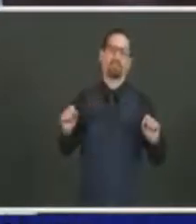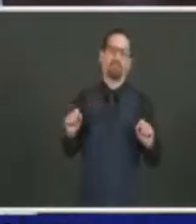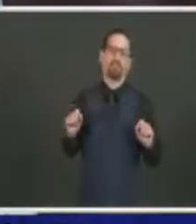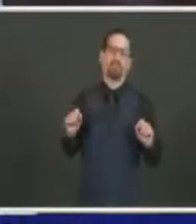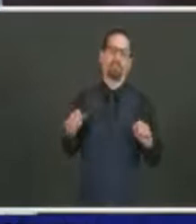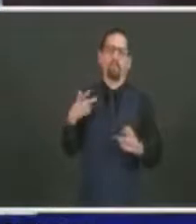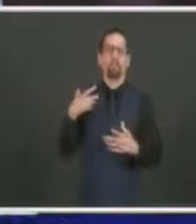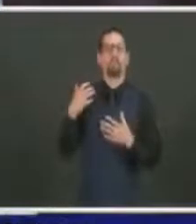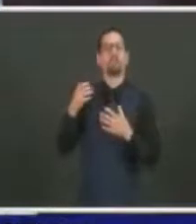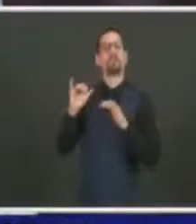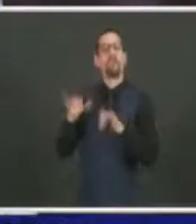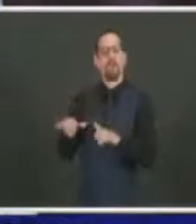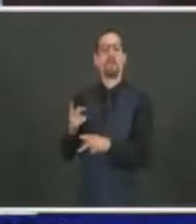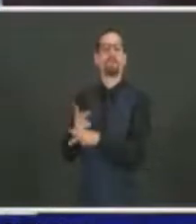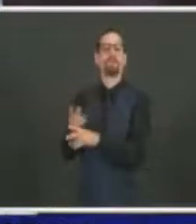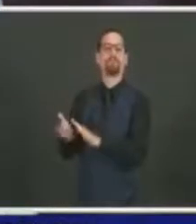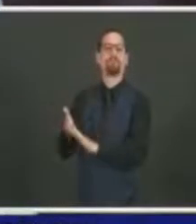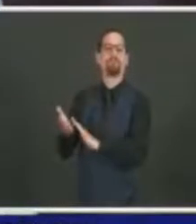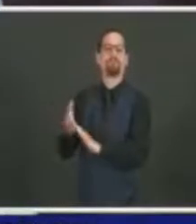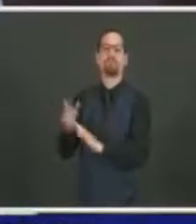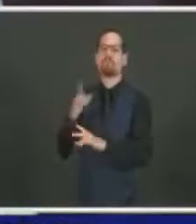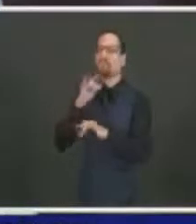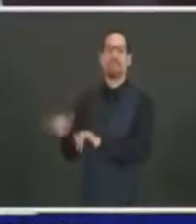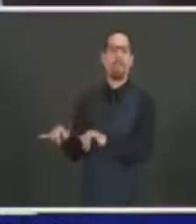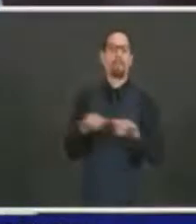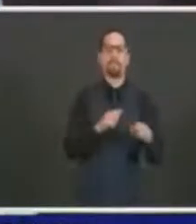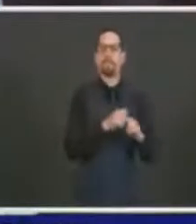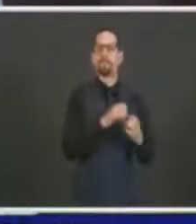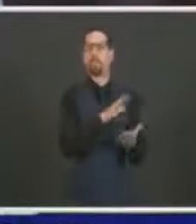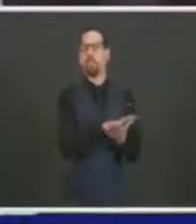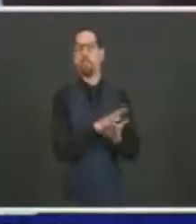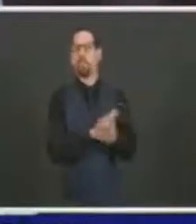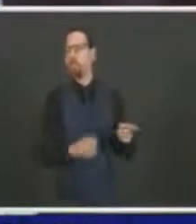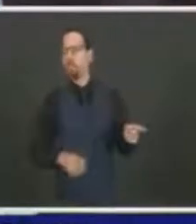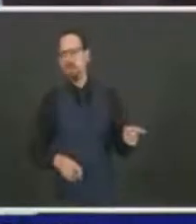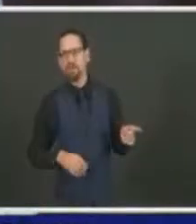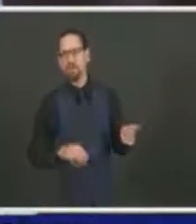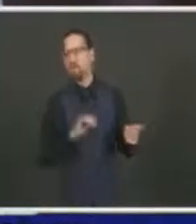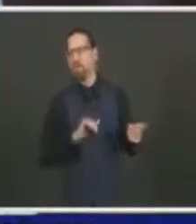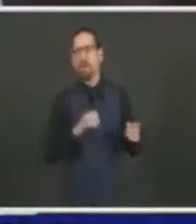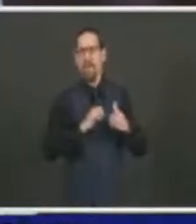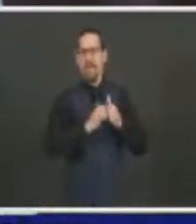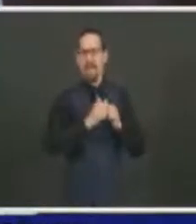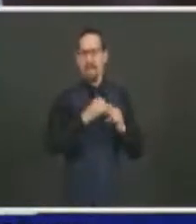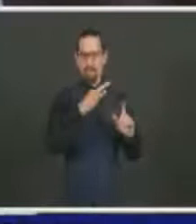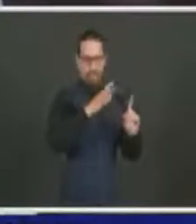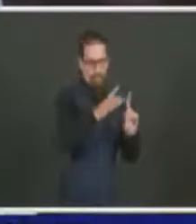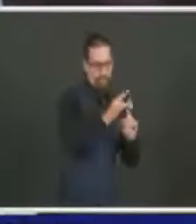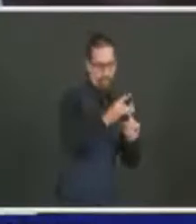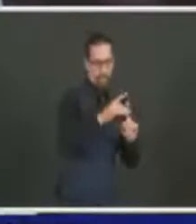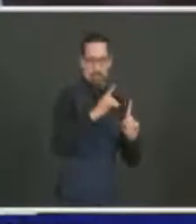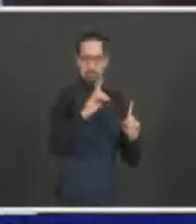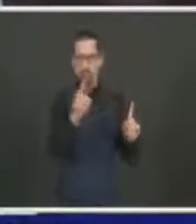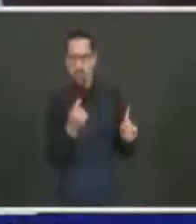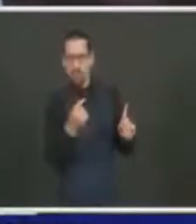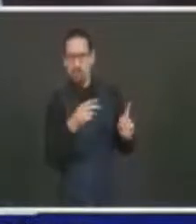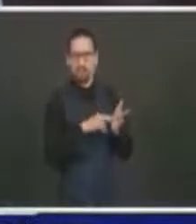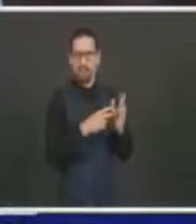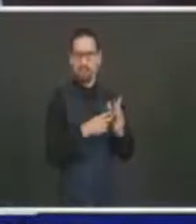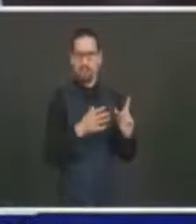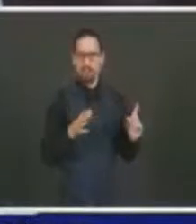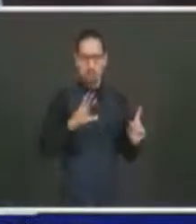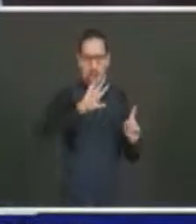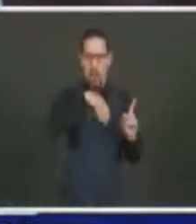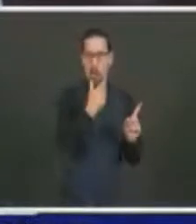school setting. How can we wrap our hands around the people who may have been exposed, make sure that they are able to be quarantined, that